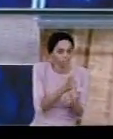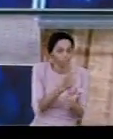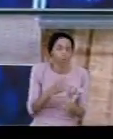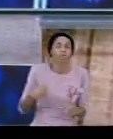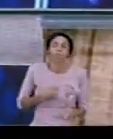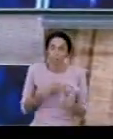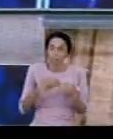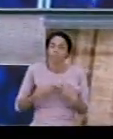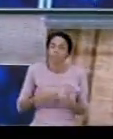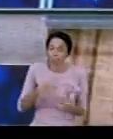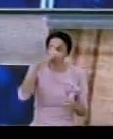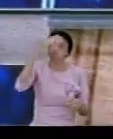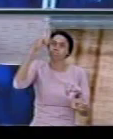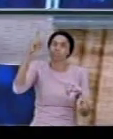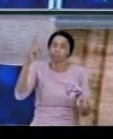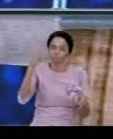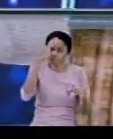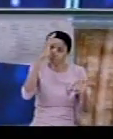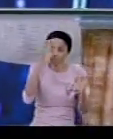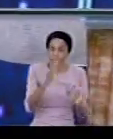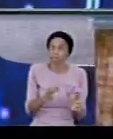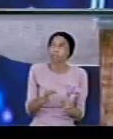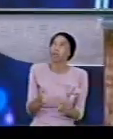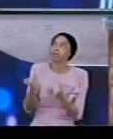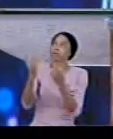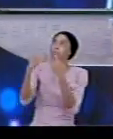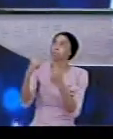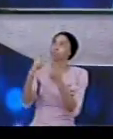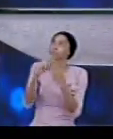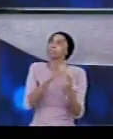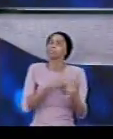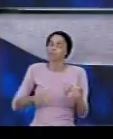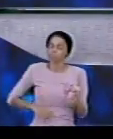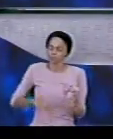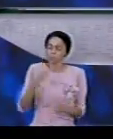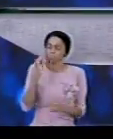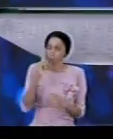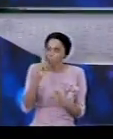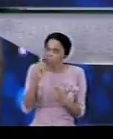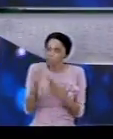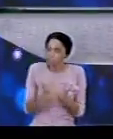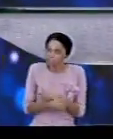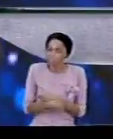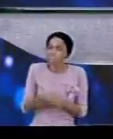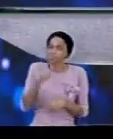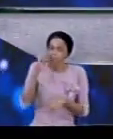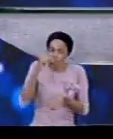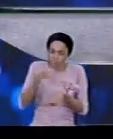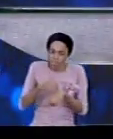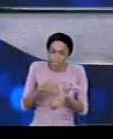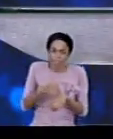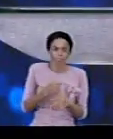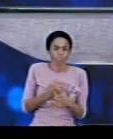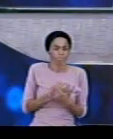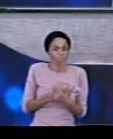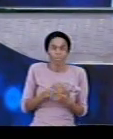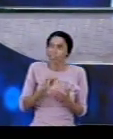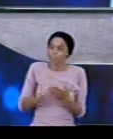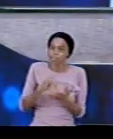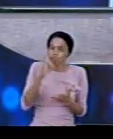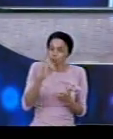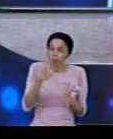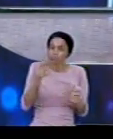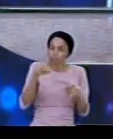deliberately unto the Lord. A day, a time, a moment that we realize we're sinners.